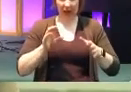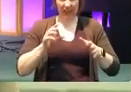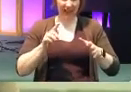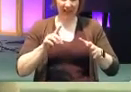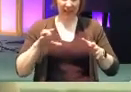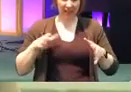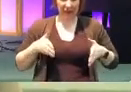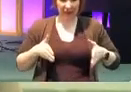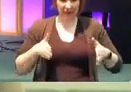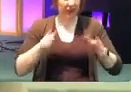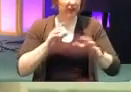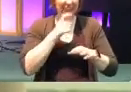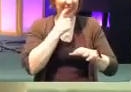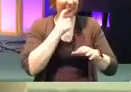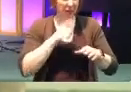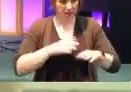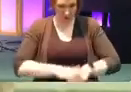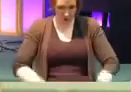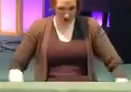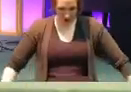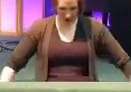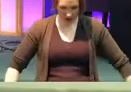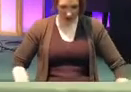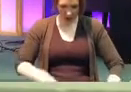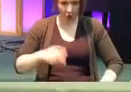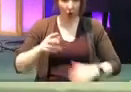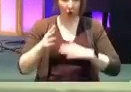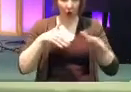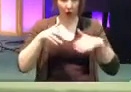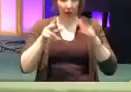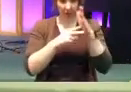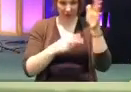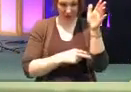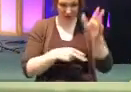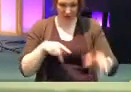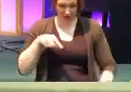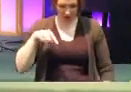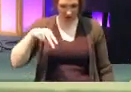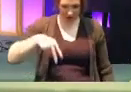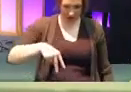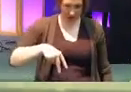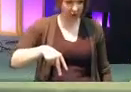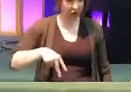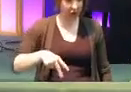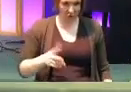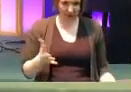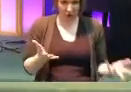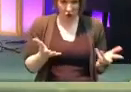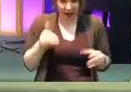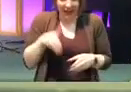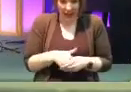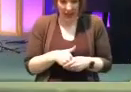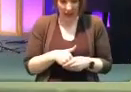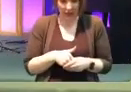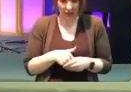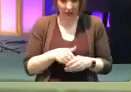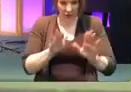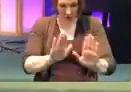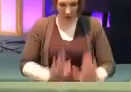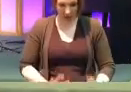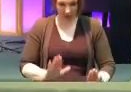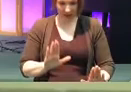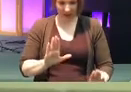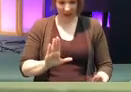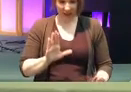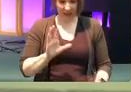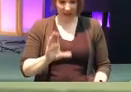it's just glass on the floor. And so you go down this bridge, and you are like in the Grand Canyon now, okay? And you are looking